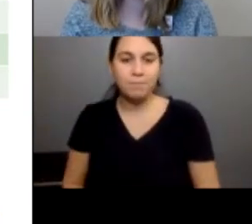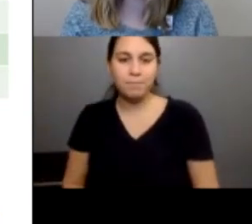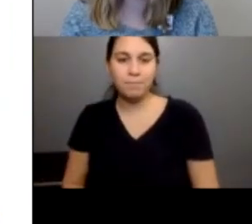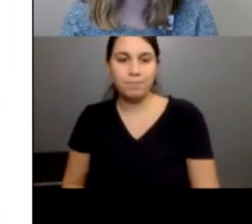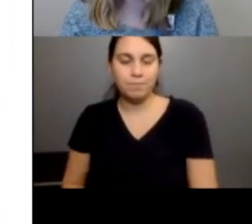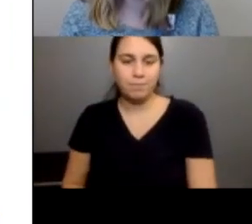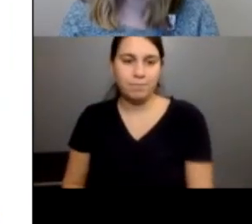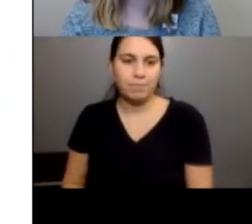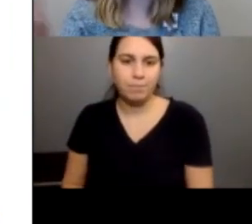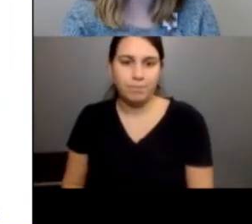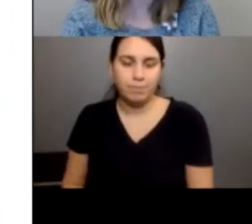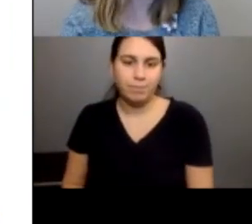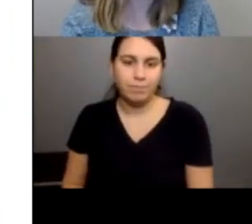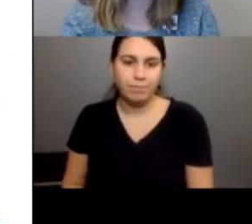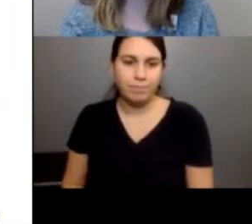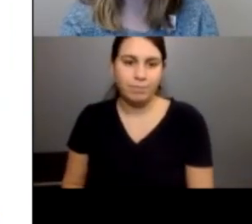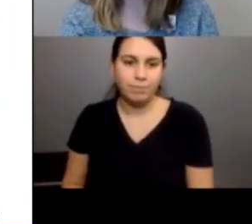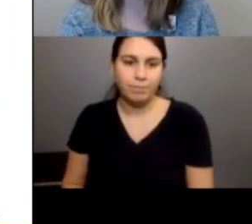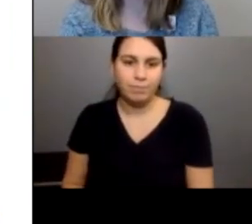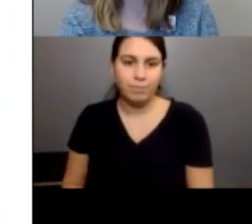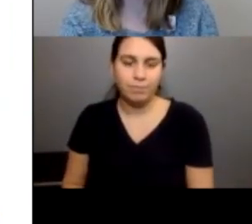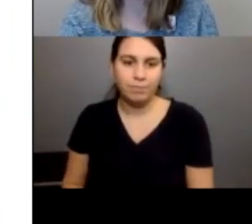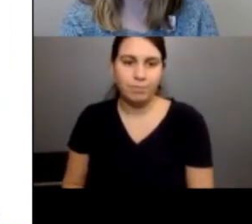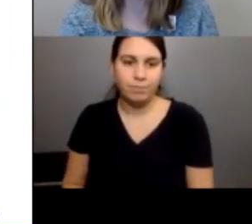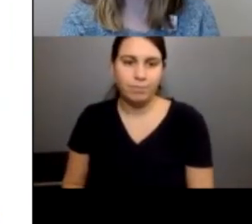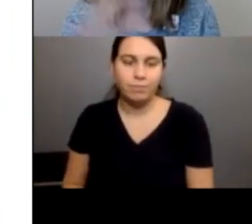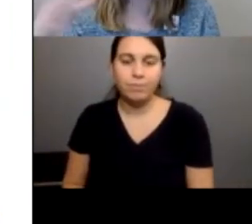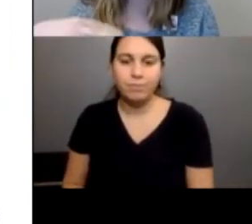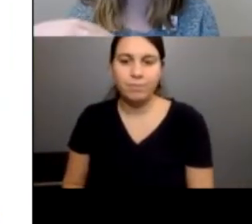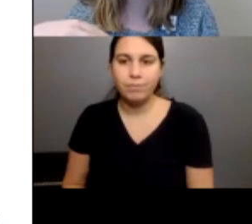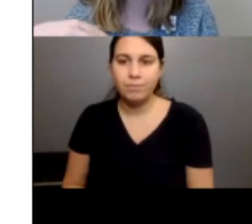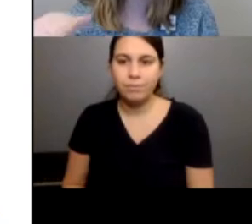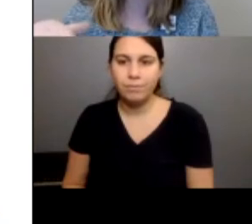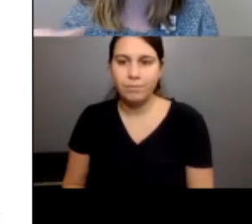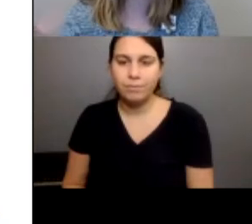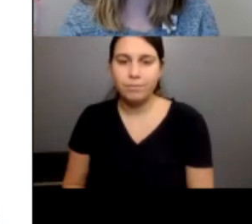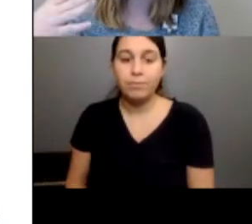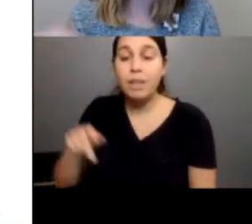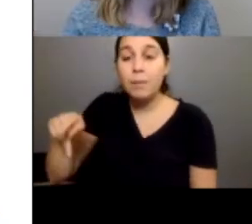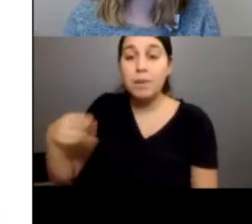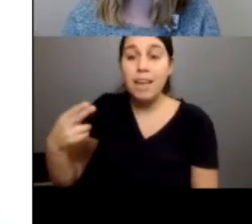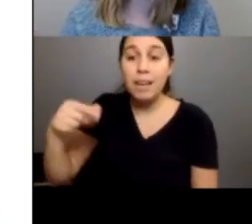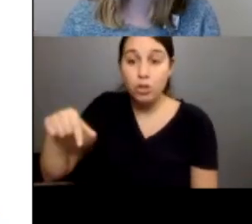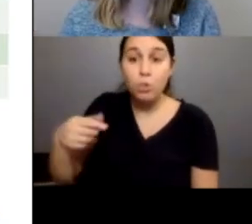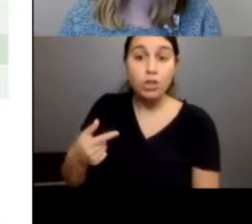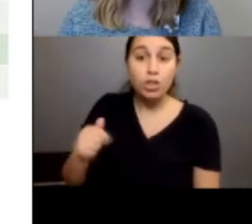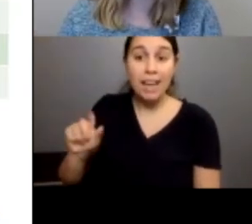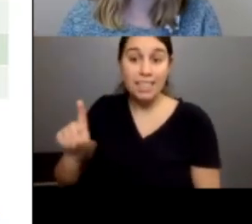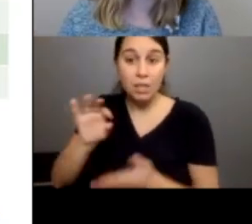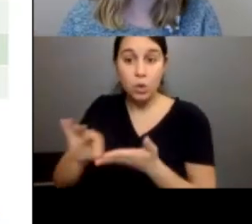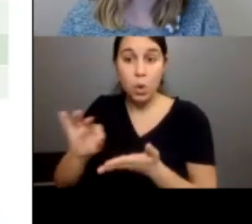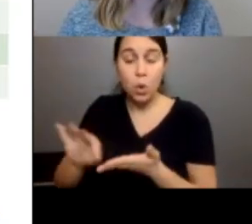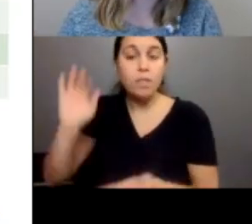So that, and you can see through our her PHQ GAD scores, they did